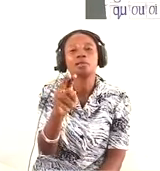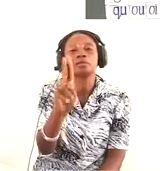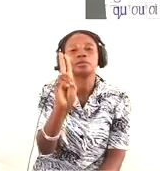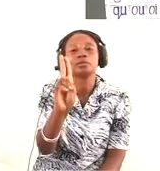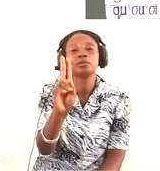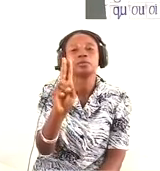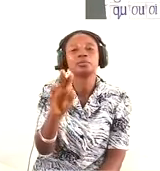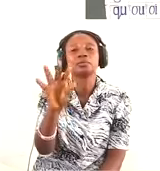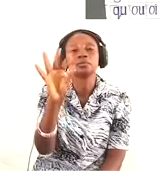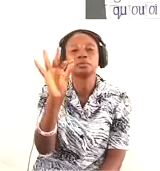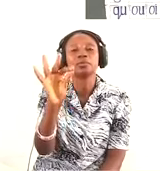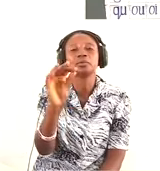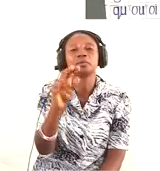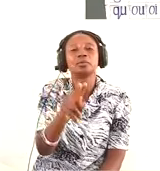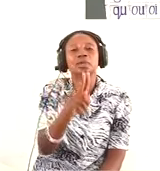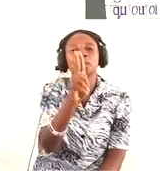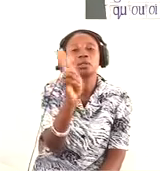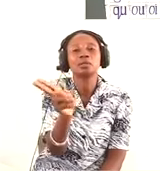Hand.